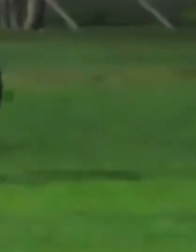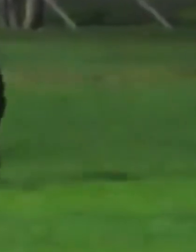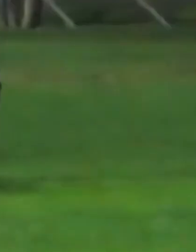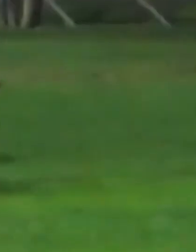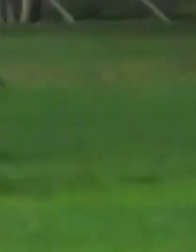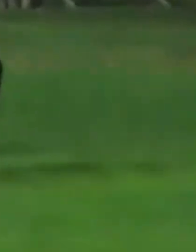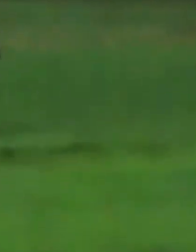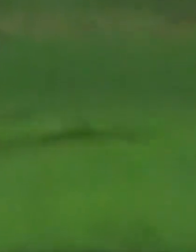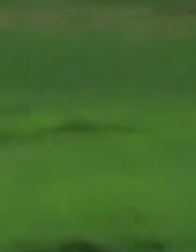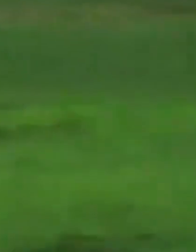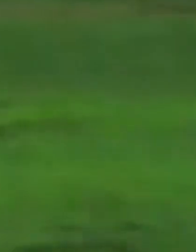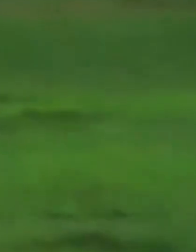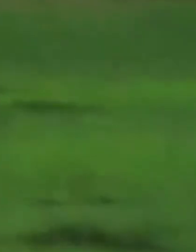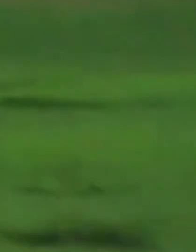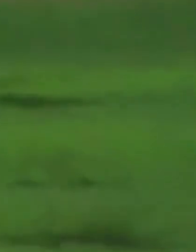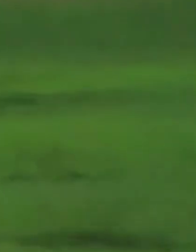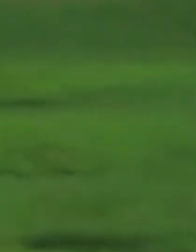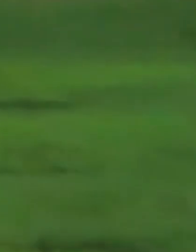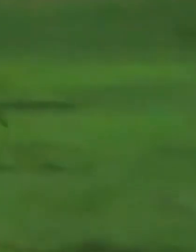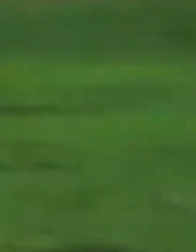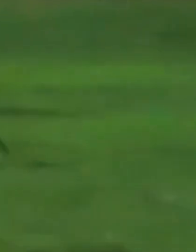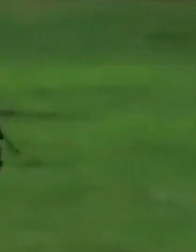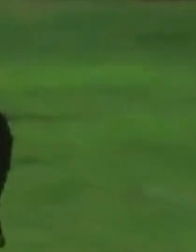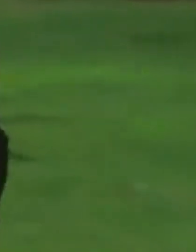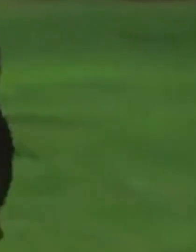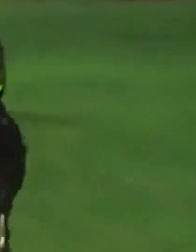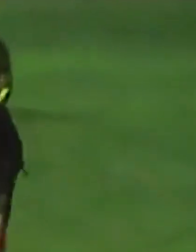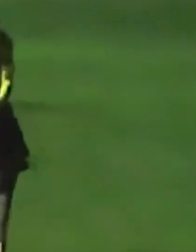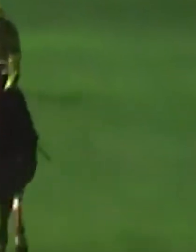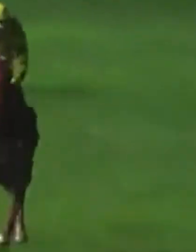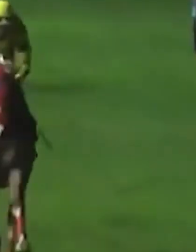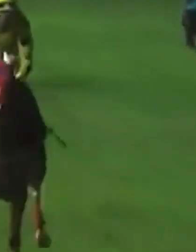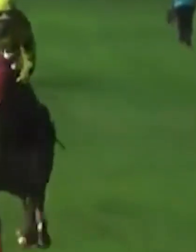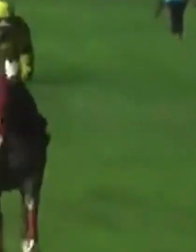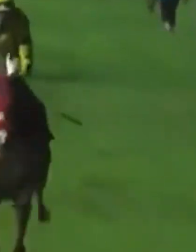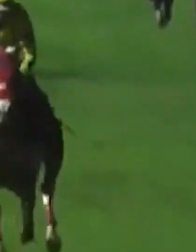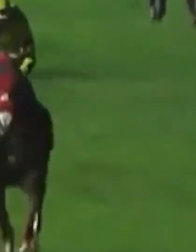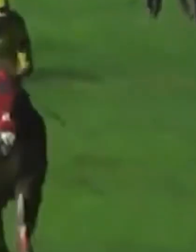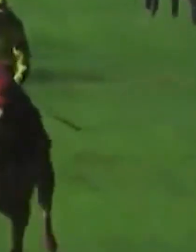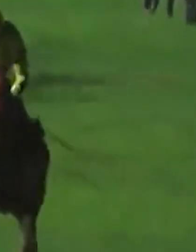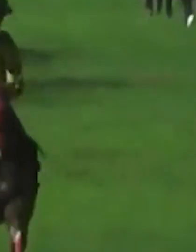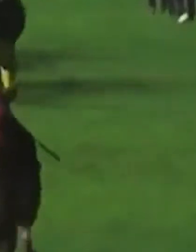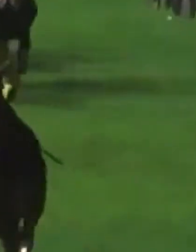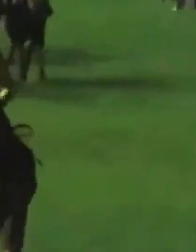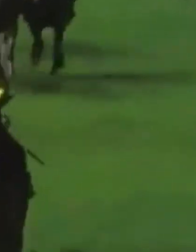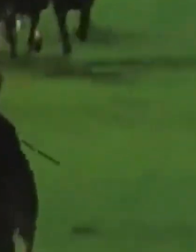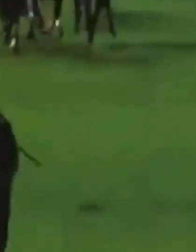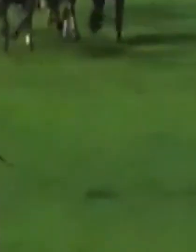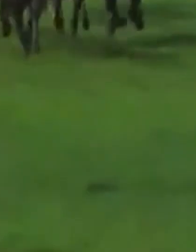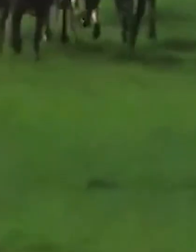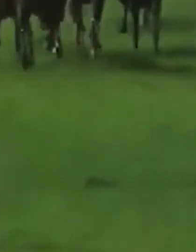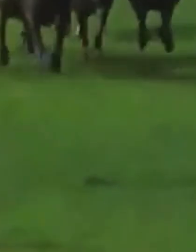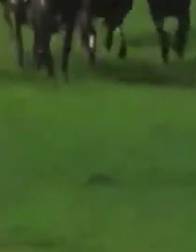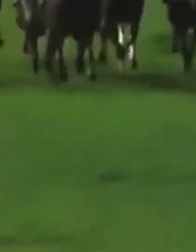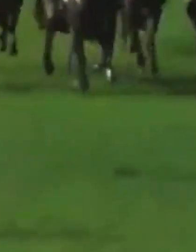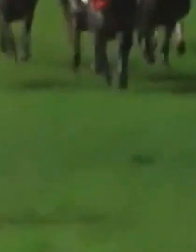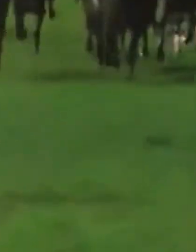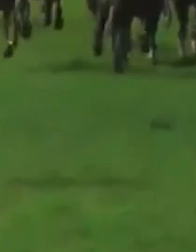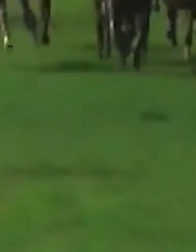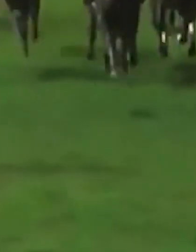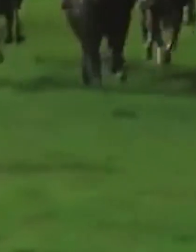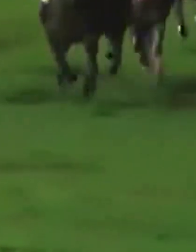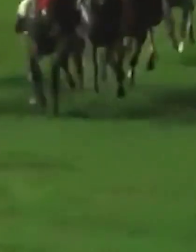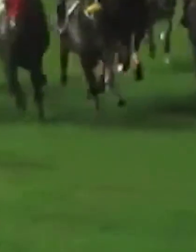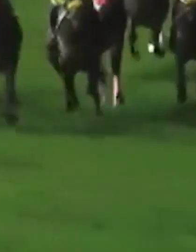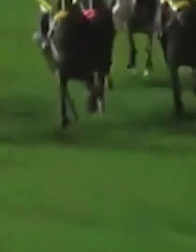Invictus, Raconteur, Mandarin Oriental, and Invictus. Nostradasa goes by their starting point. She's about 15 lengths